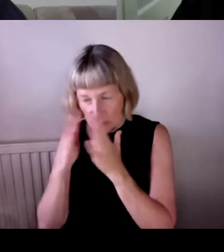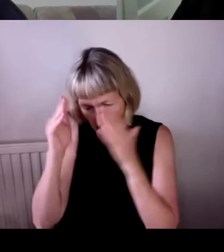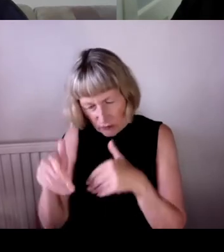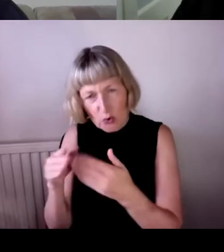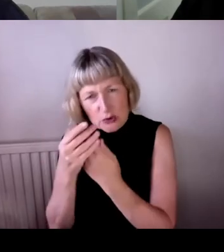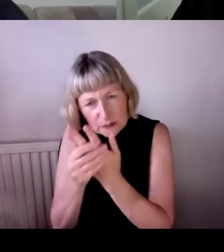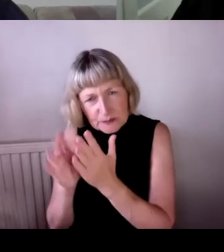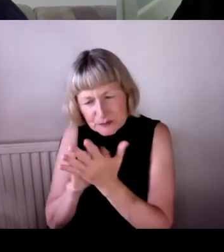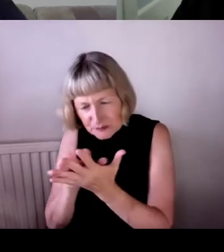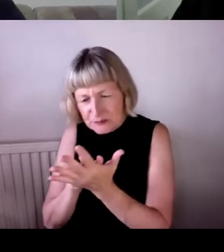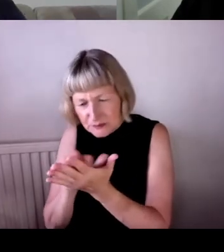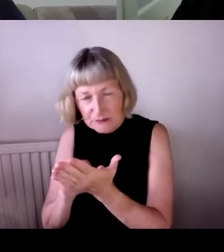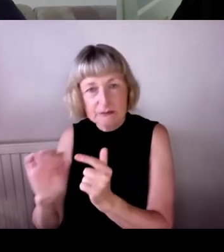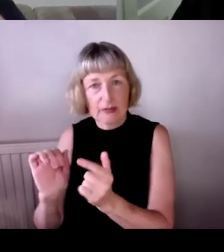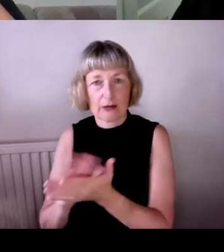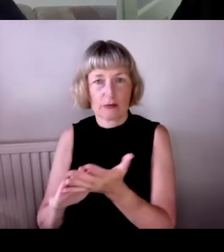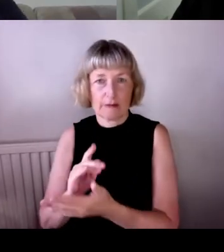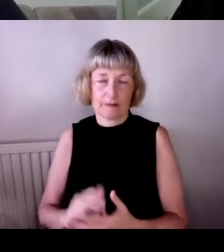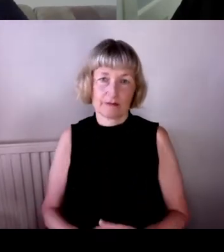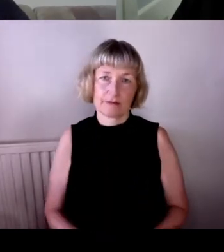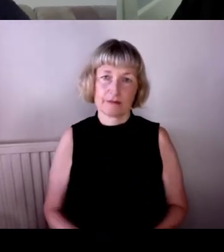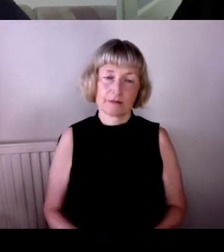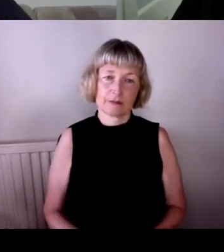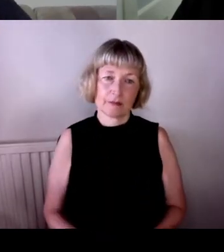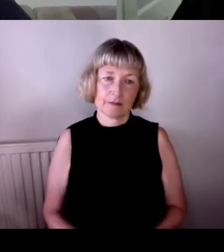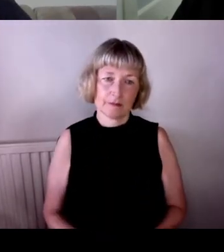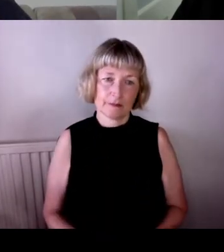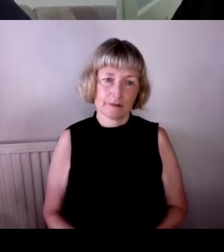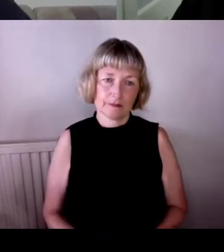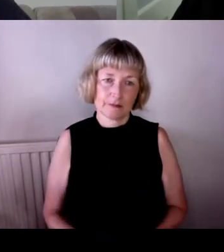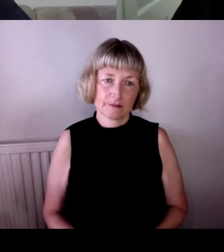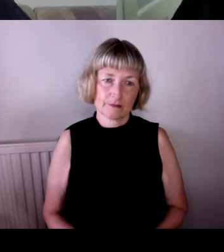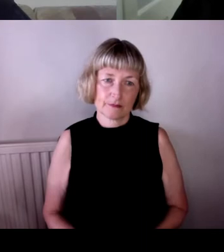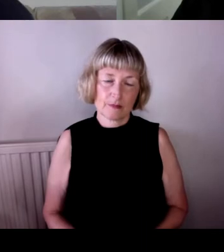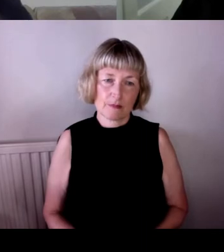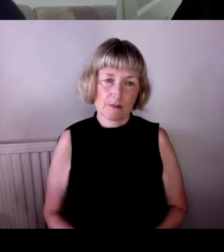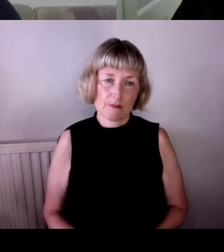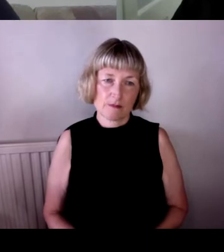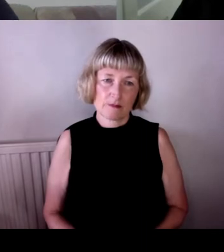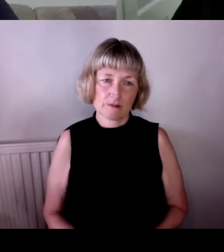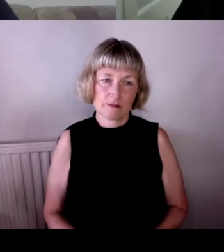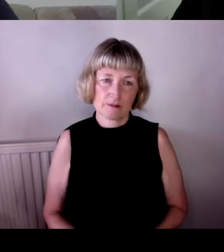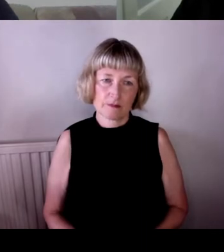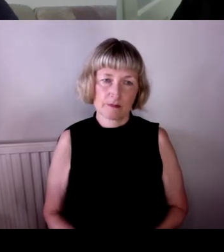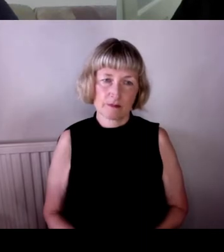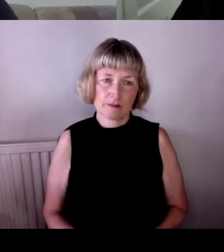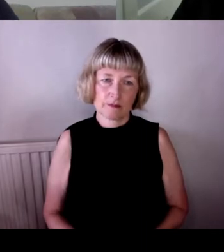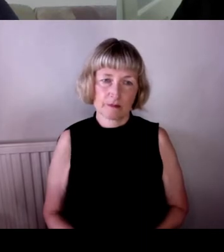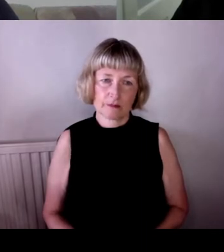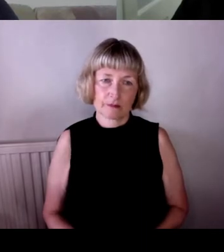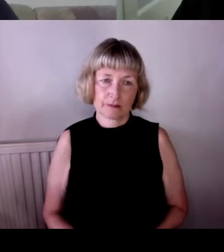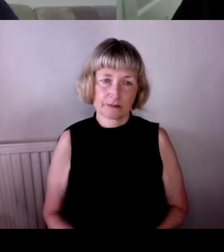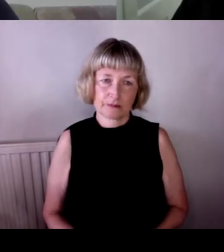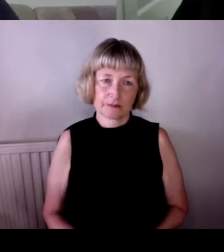cream. So that's what I did beforehand. That in the later part of